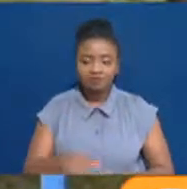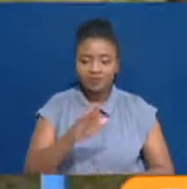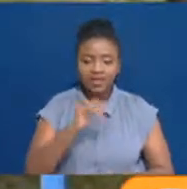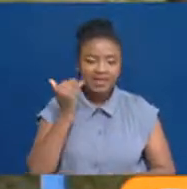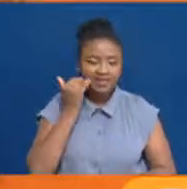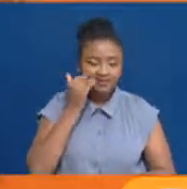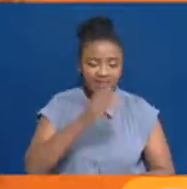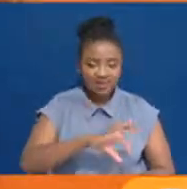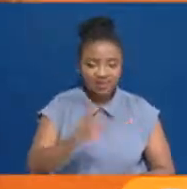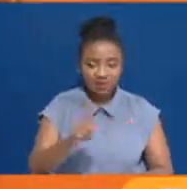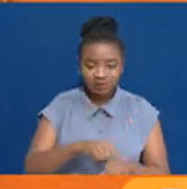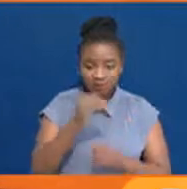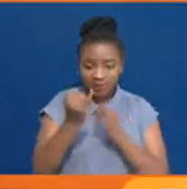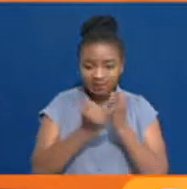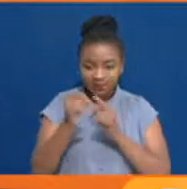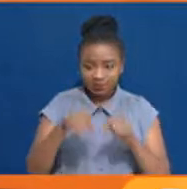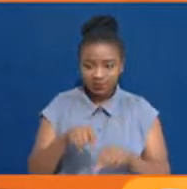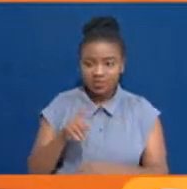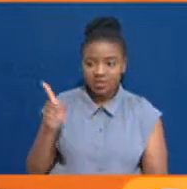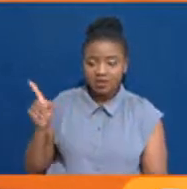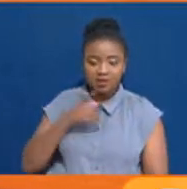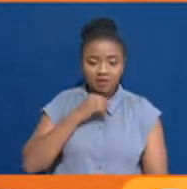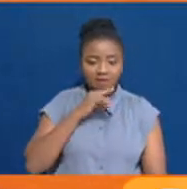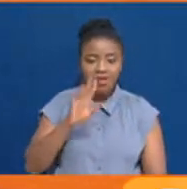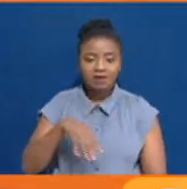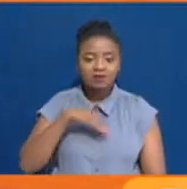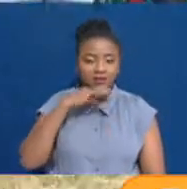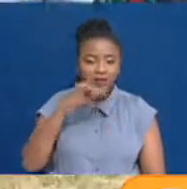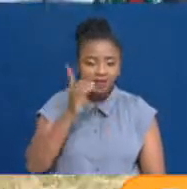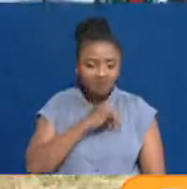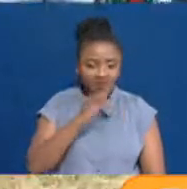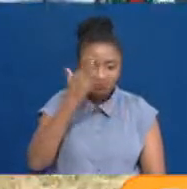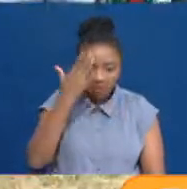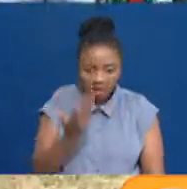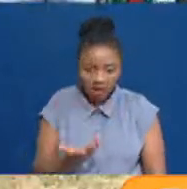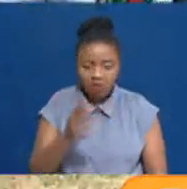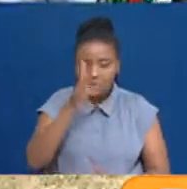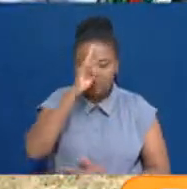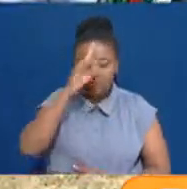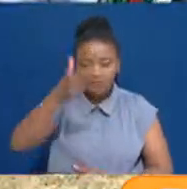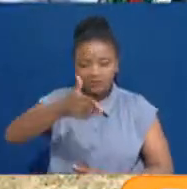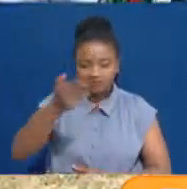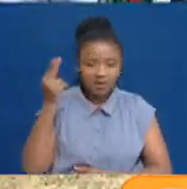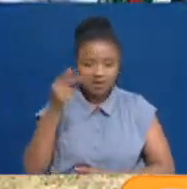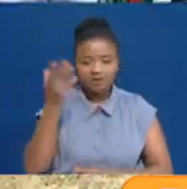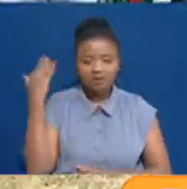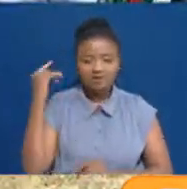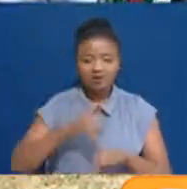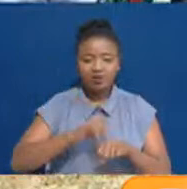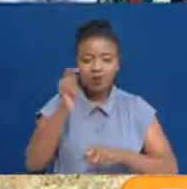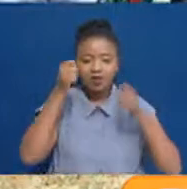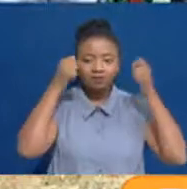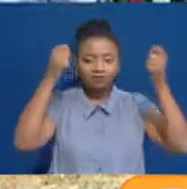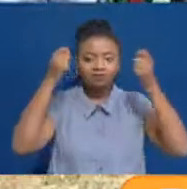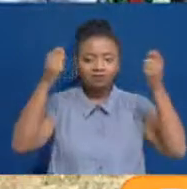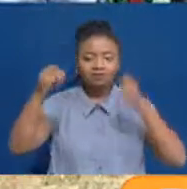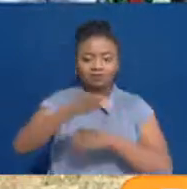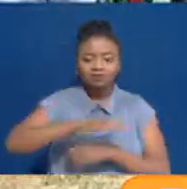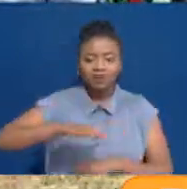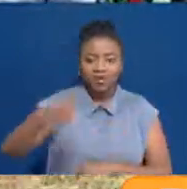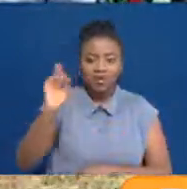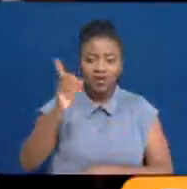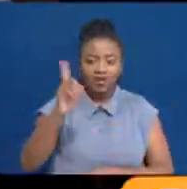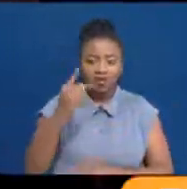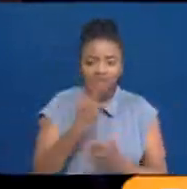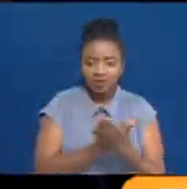on Saturday. Omondi is among 10 who were allegedly killed by police during the anti-government demos in Nairobi 2 weeks